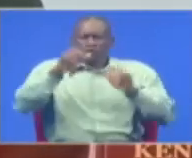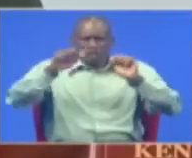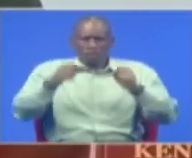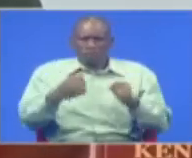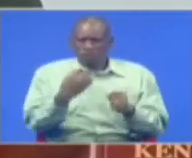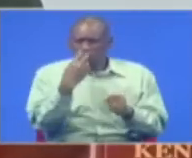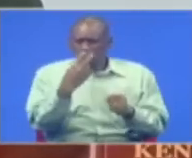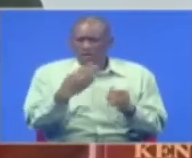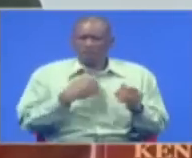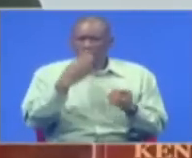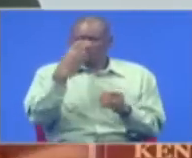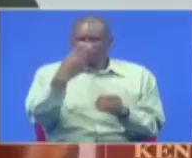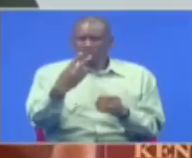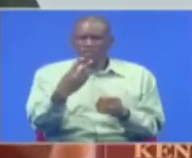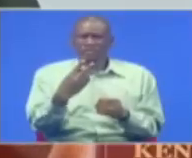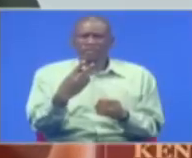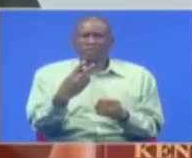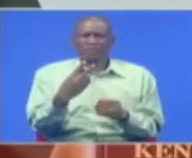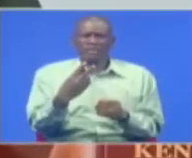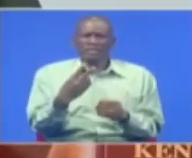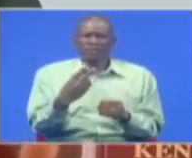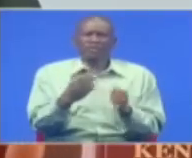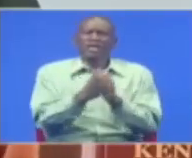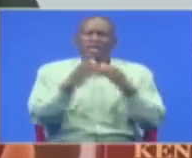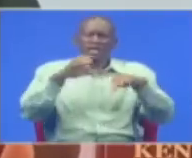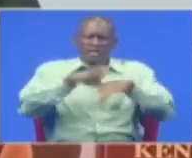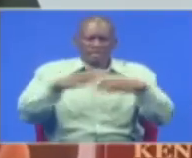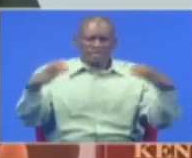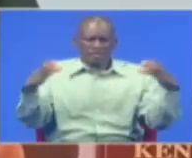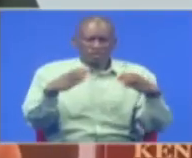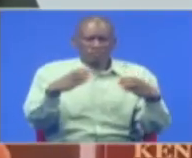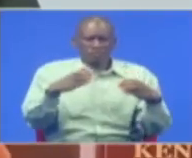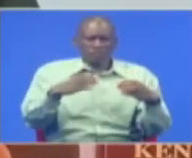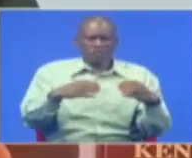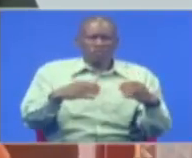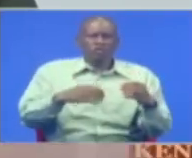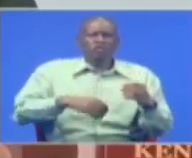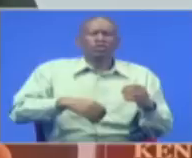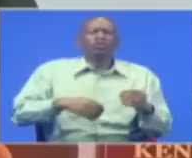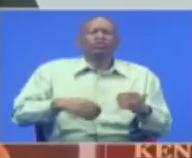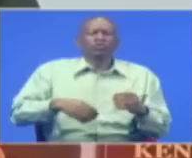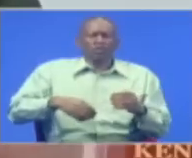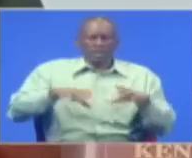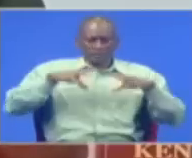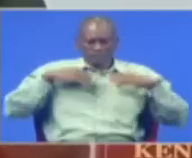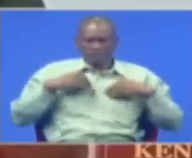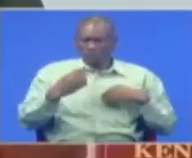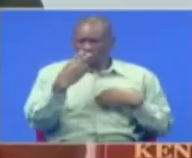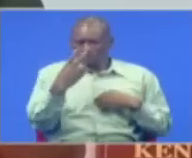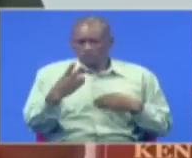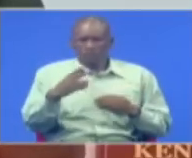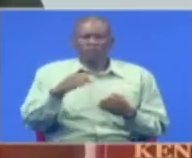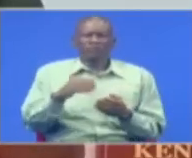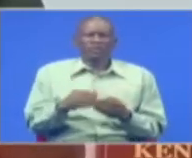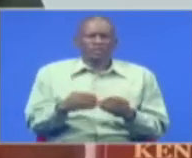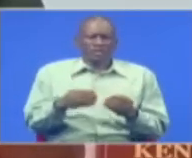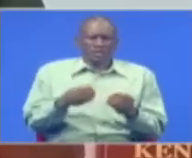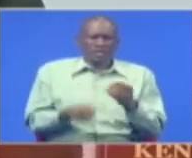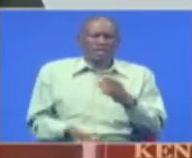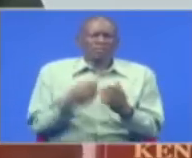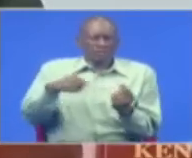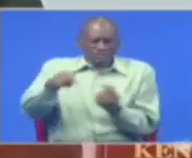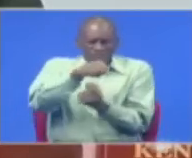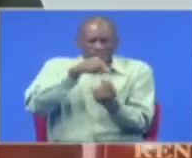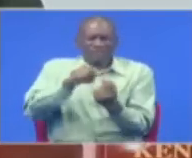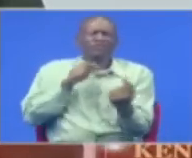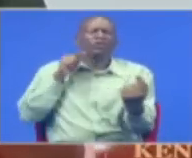vision, get the team to buy into the vision, set specific